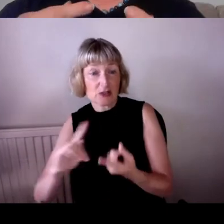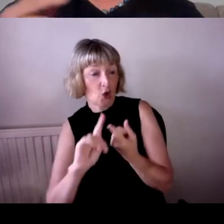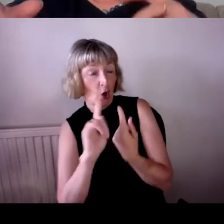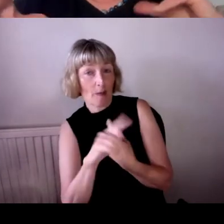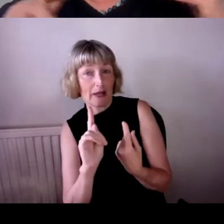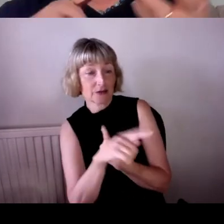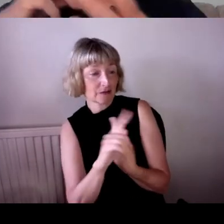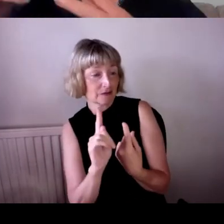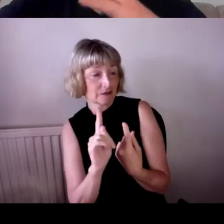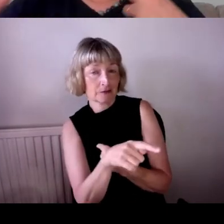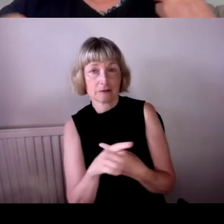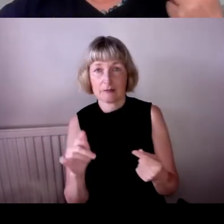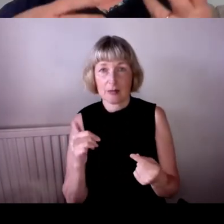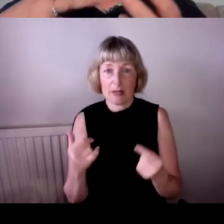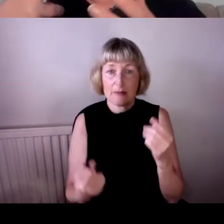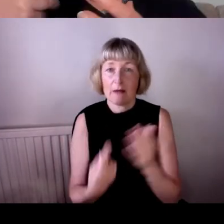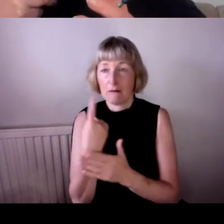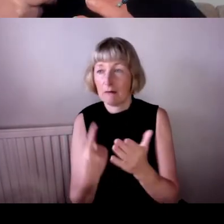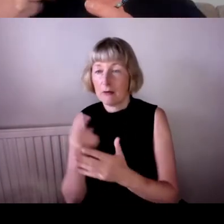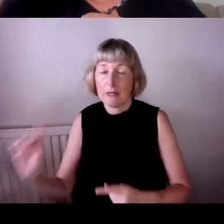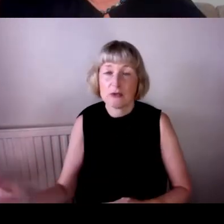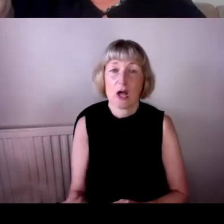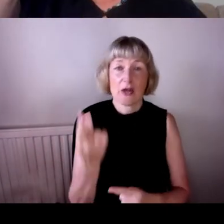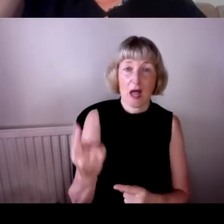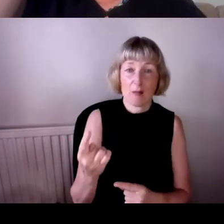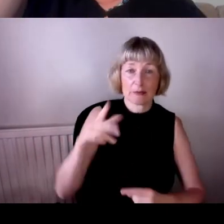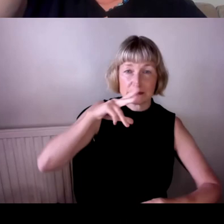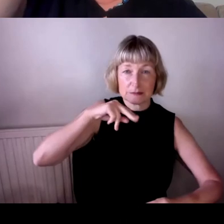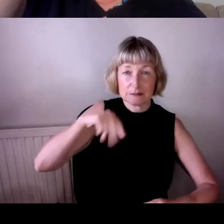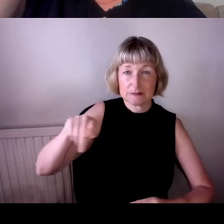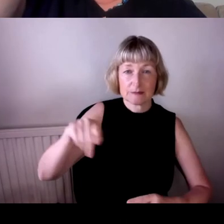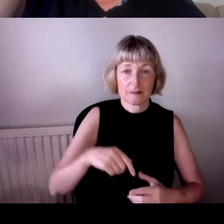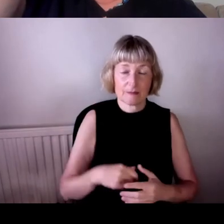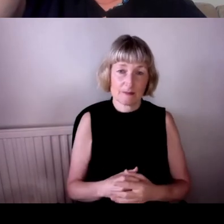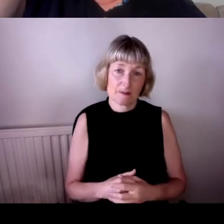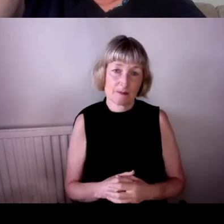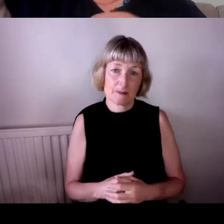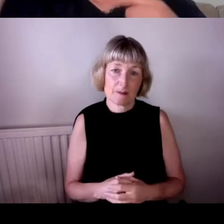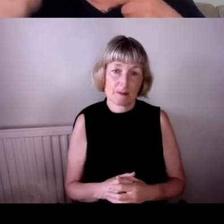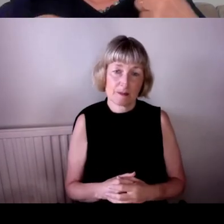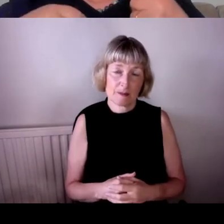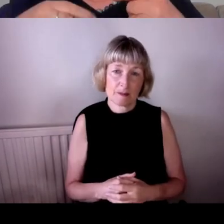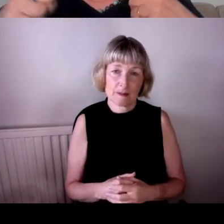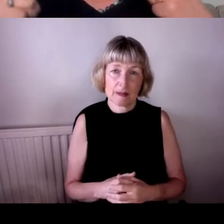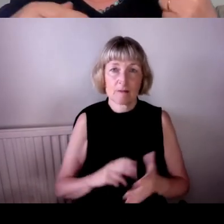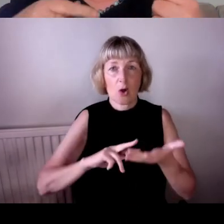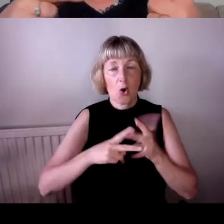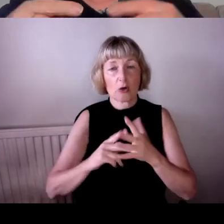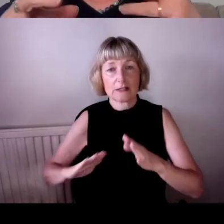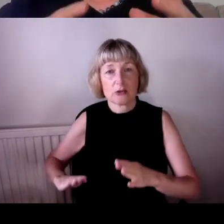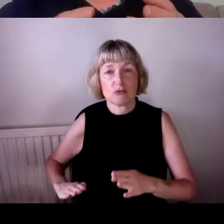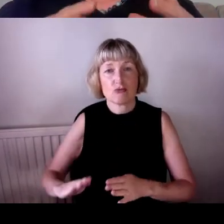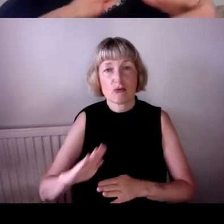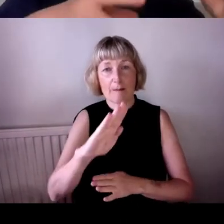within the action, coming in every now and again. I know that Ramps on the Moon do this. They have a